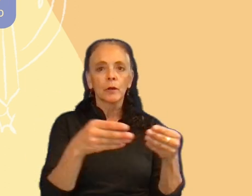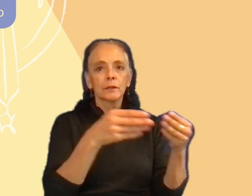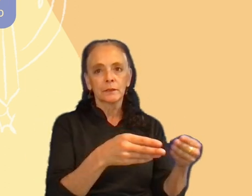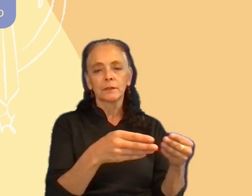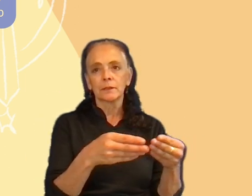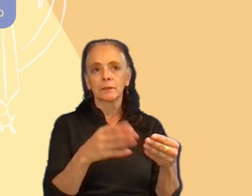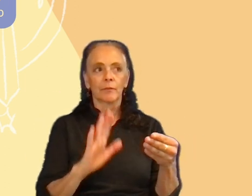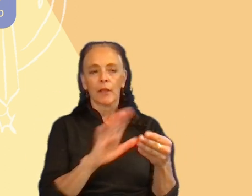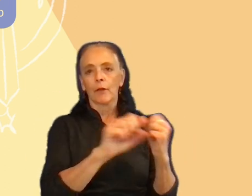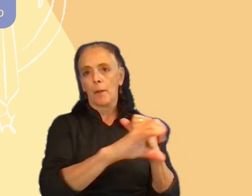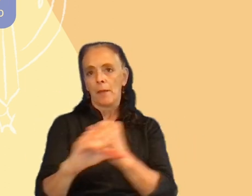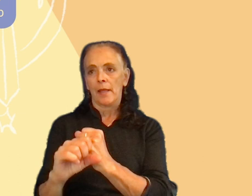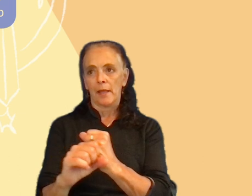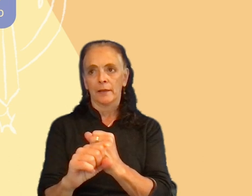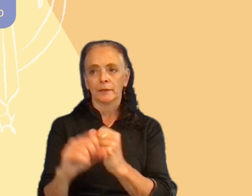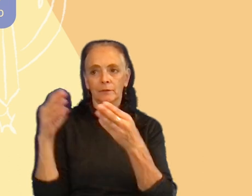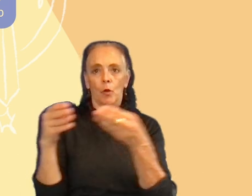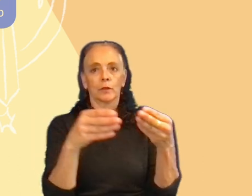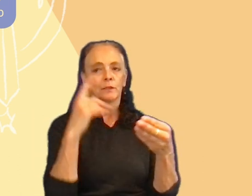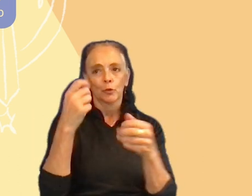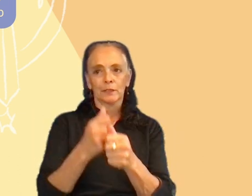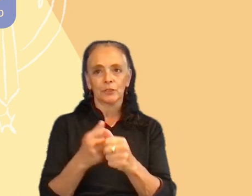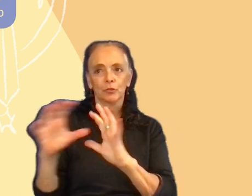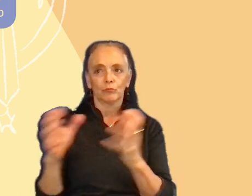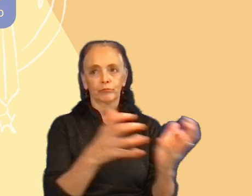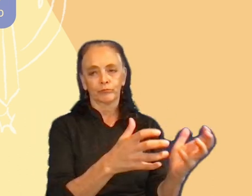of of uh this audience